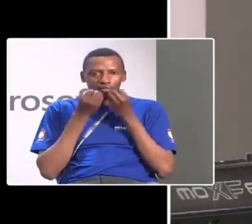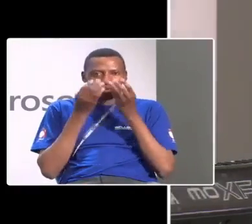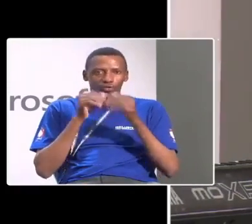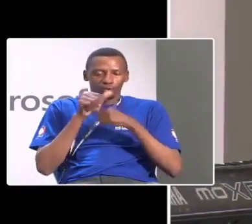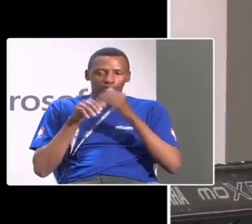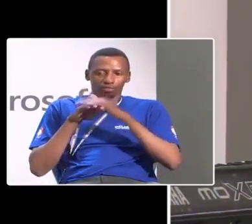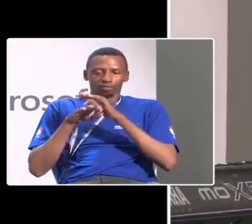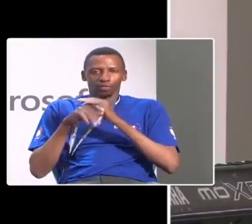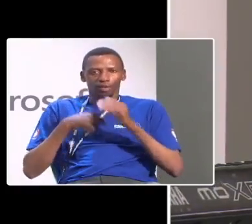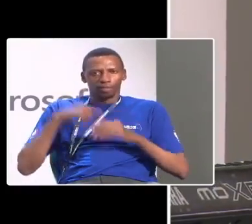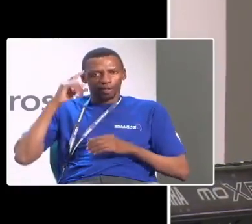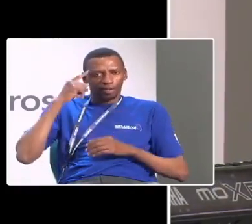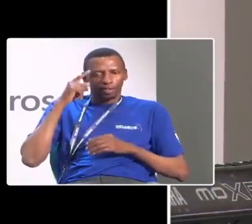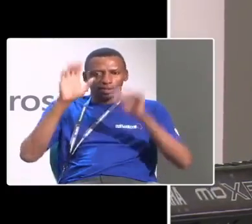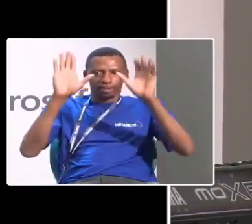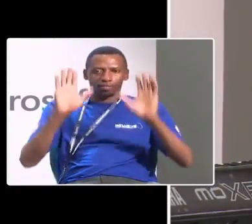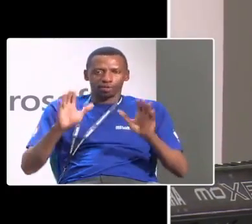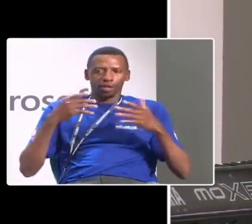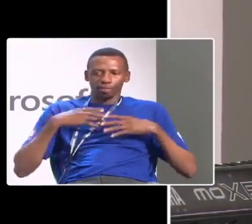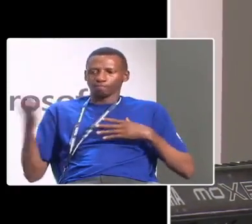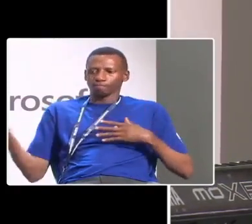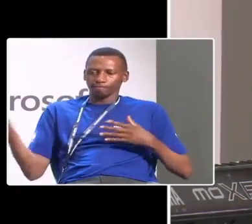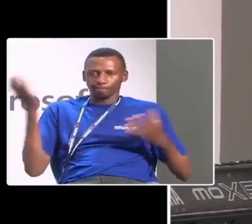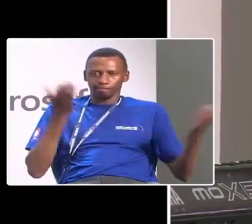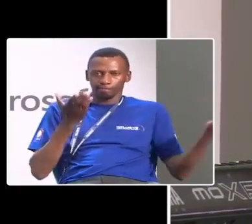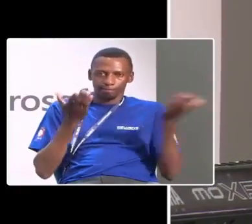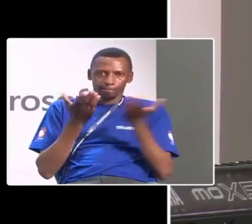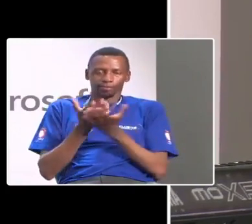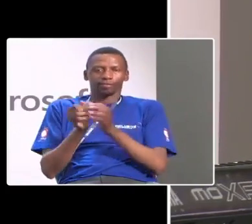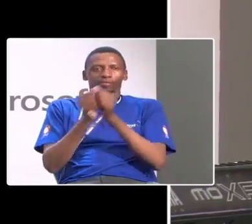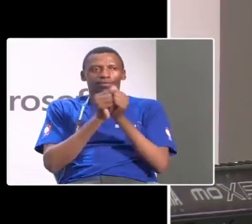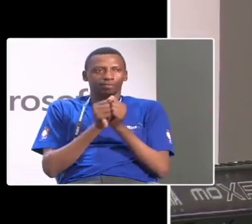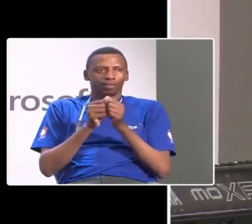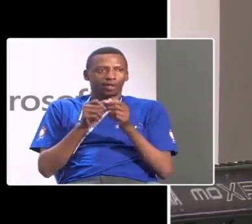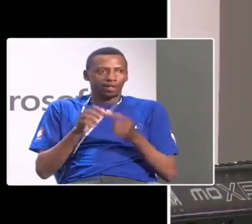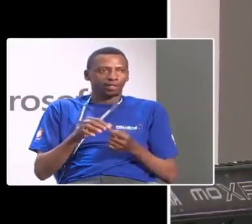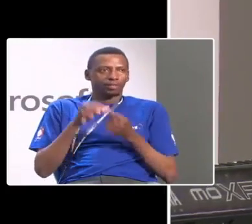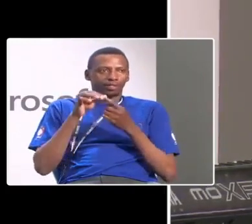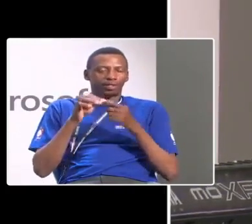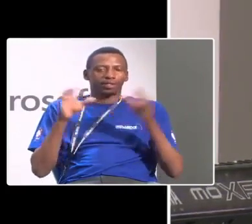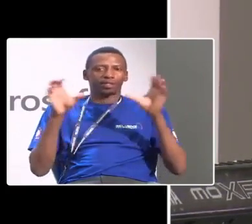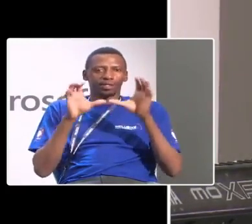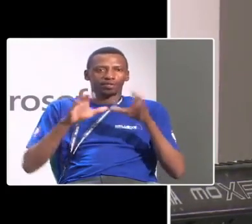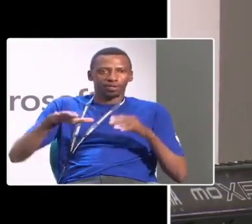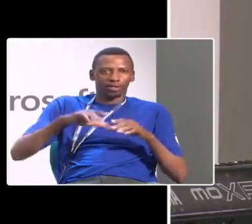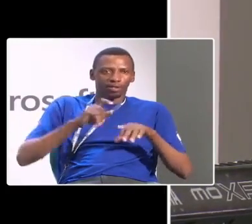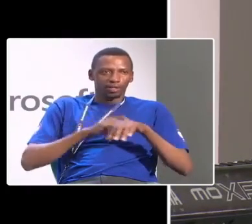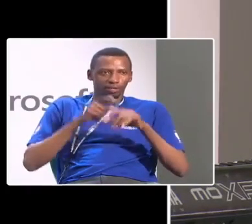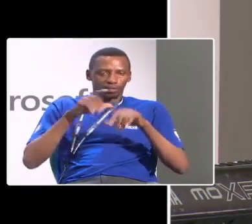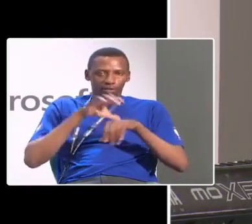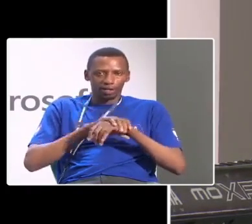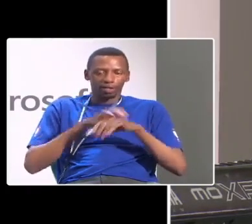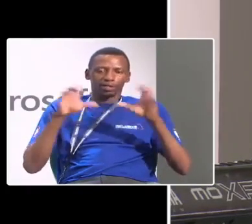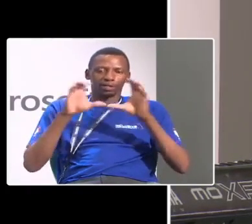it's important to bring people together, and especially on the certification side, so that if you get a certification, it's important to get